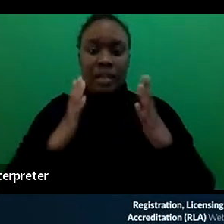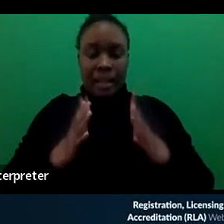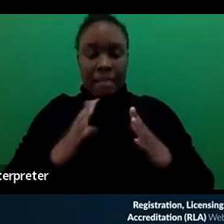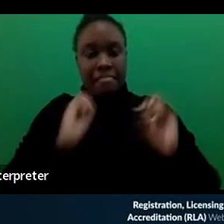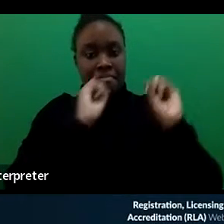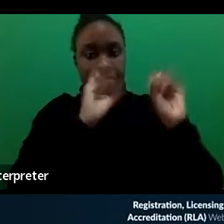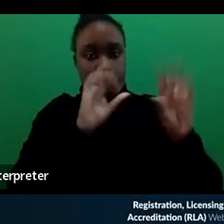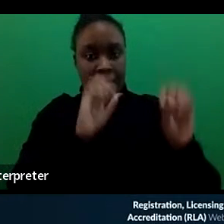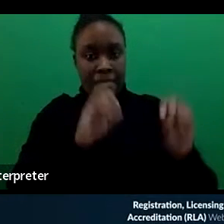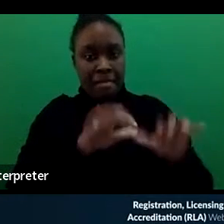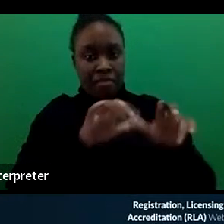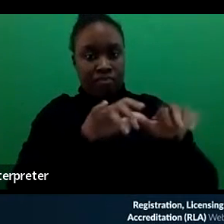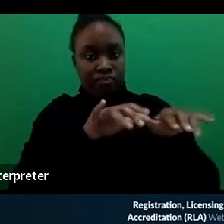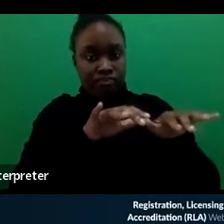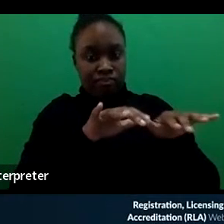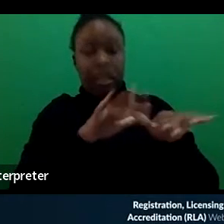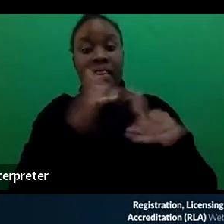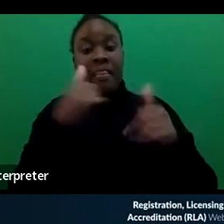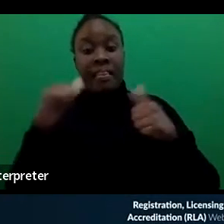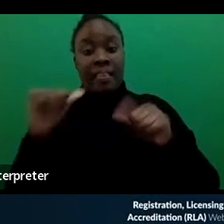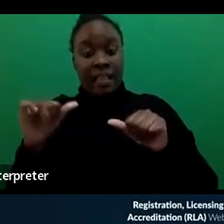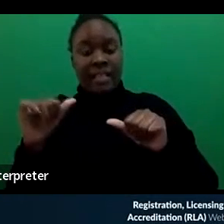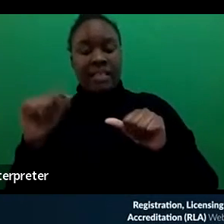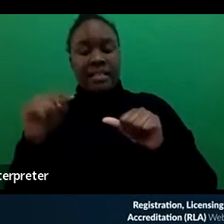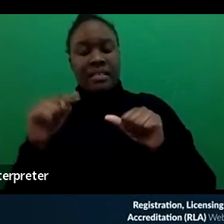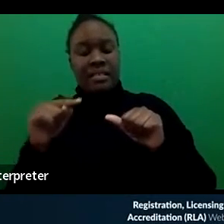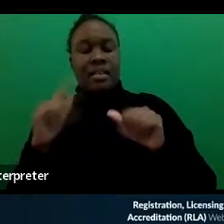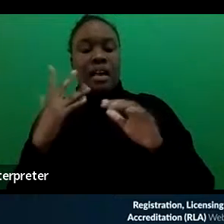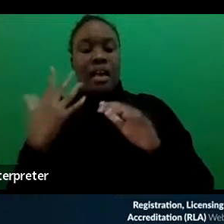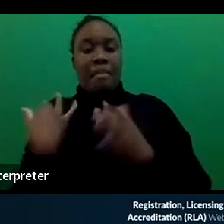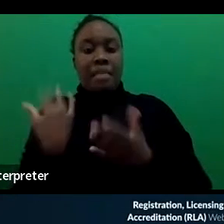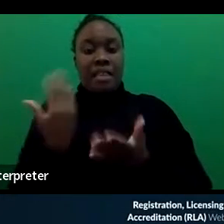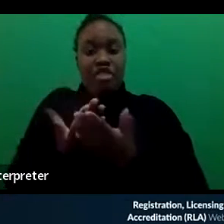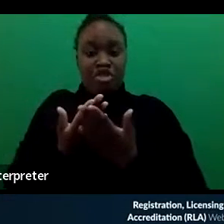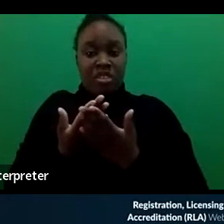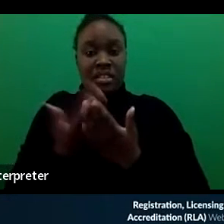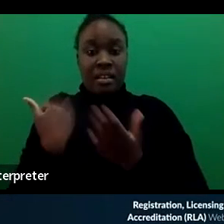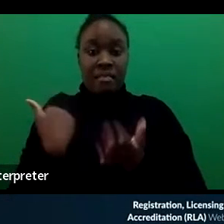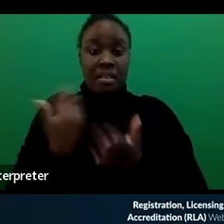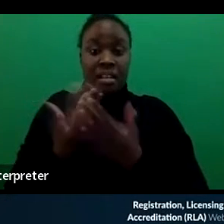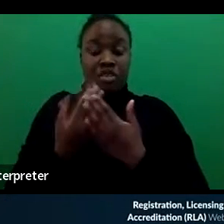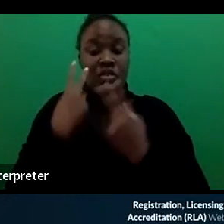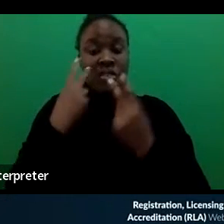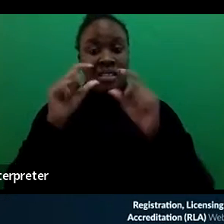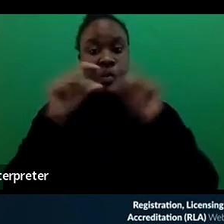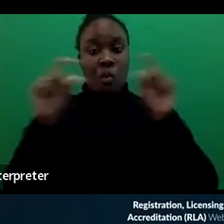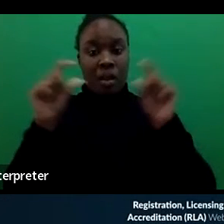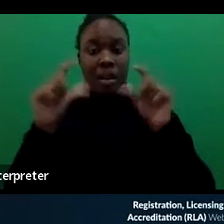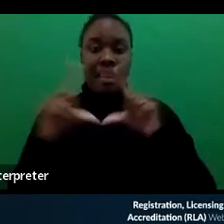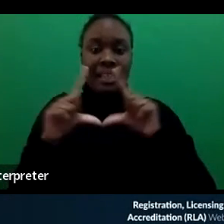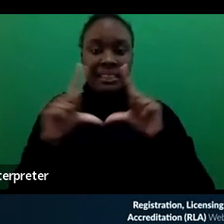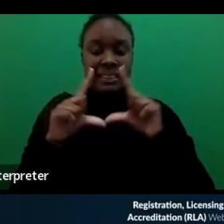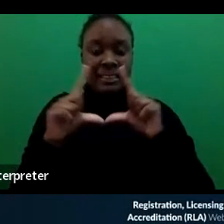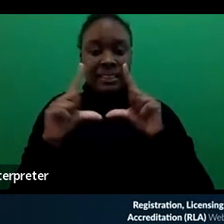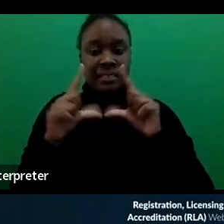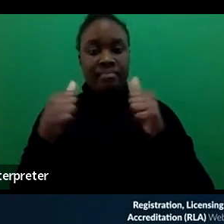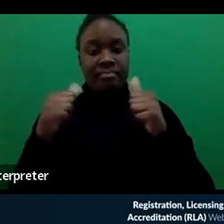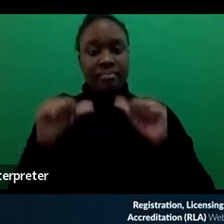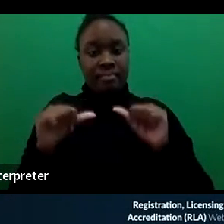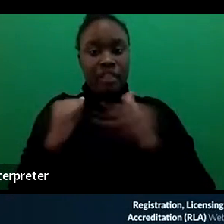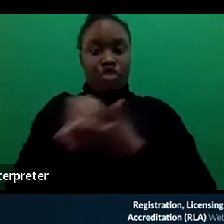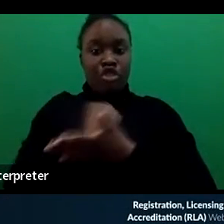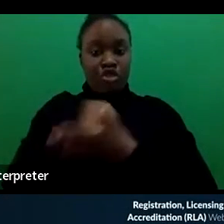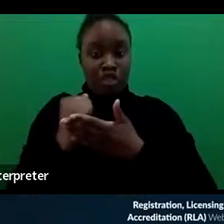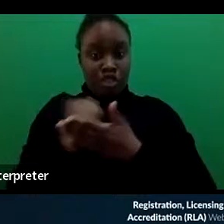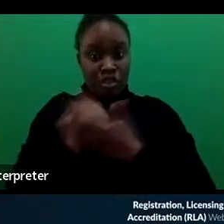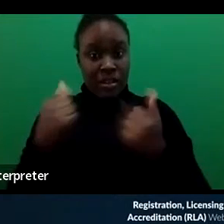the application client type, there will be a licensing, there will be registration, and